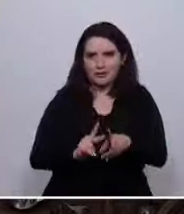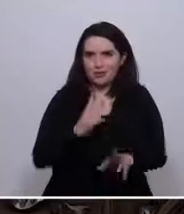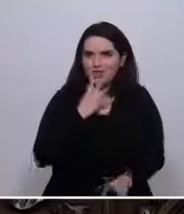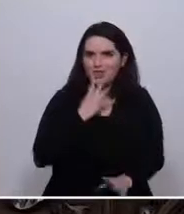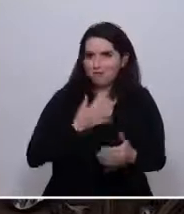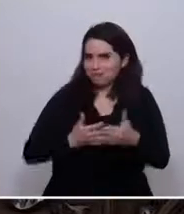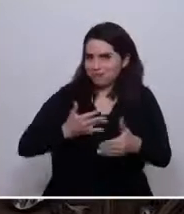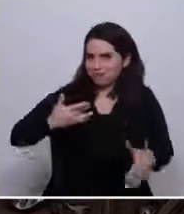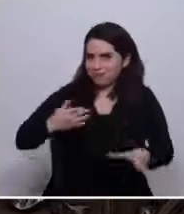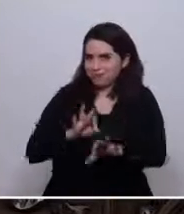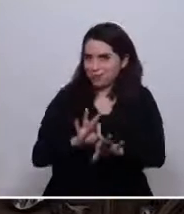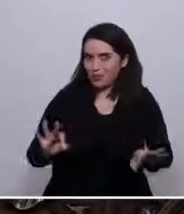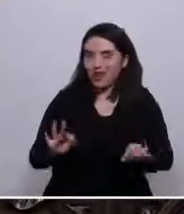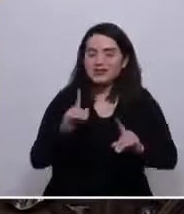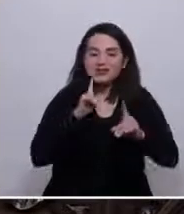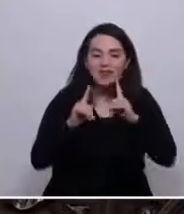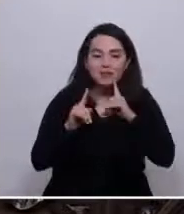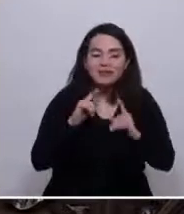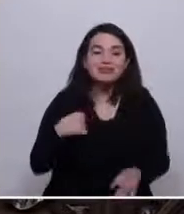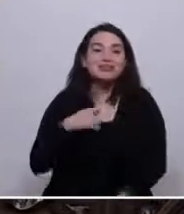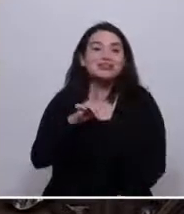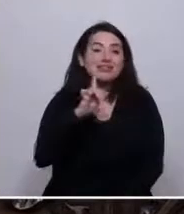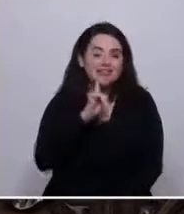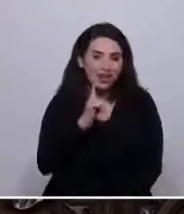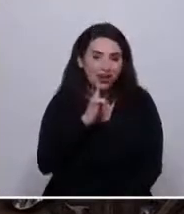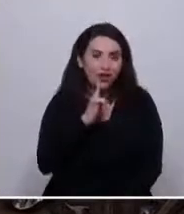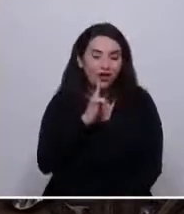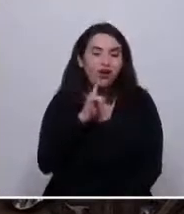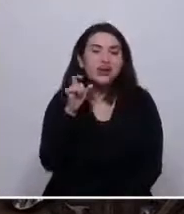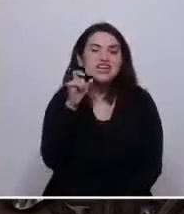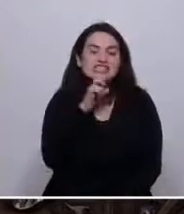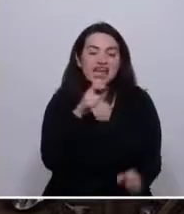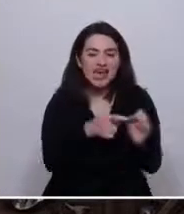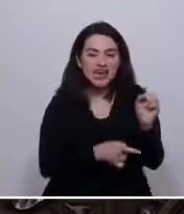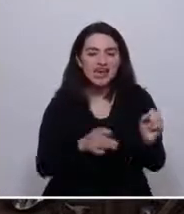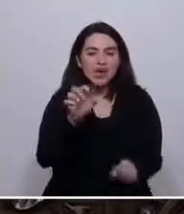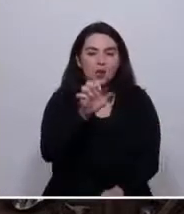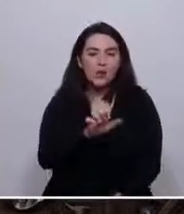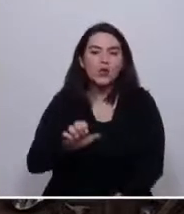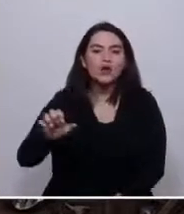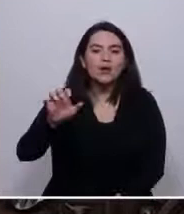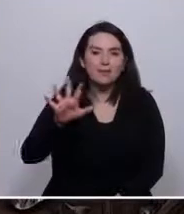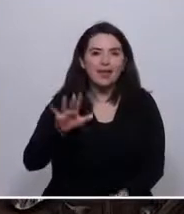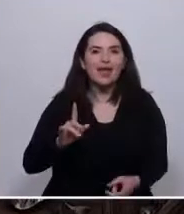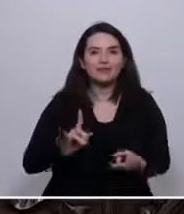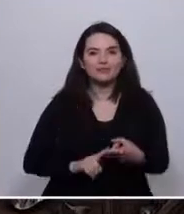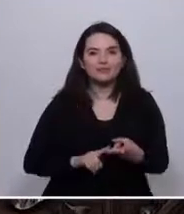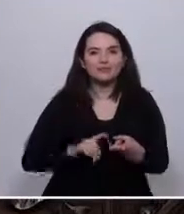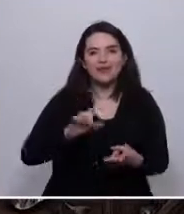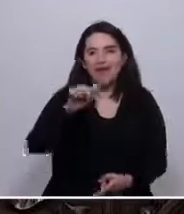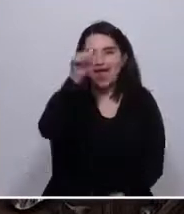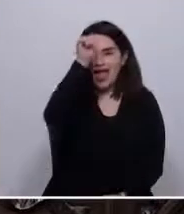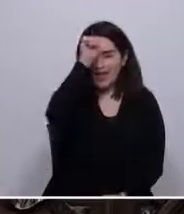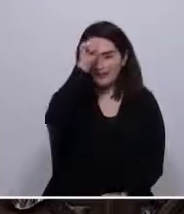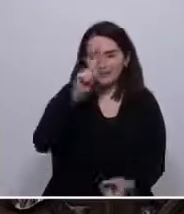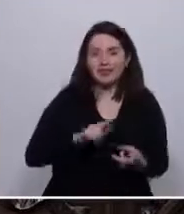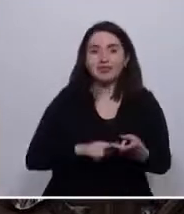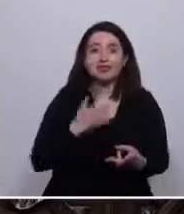That proves that have European, Arab and Mapuche. Peñi, Lamien,